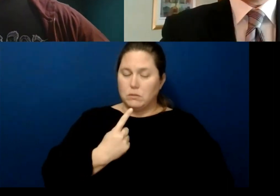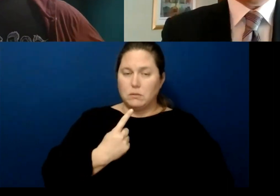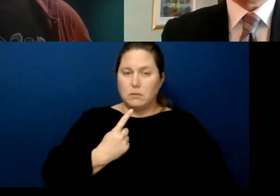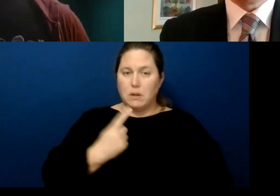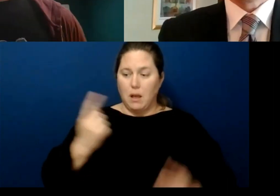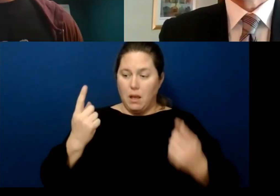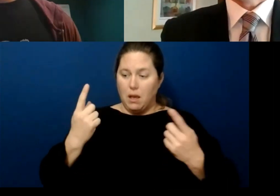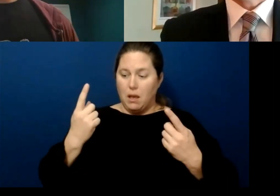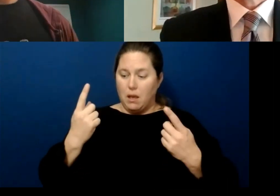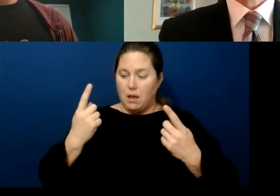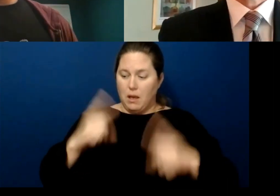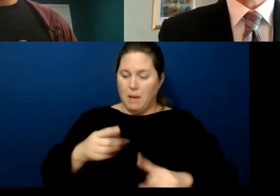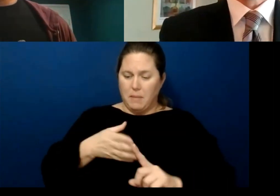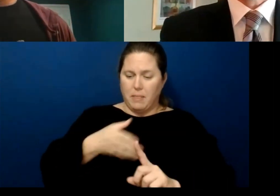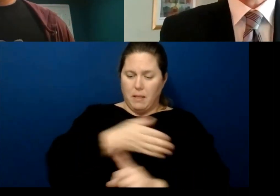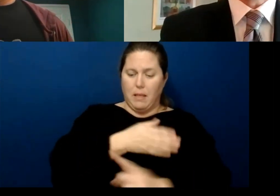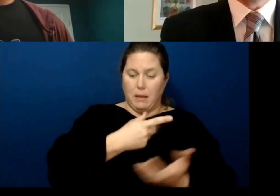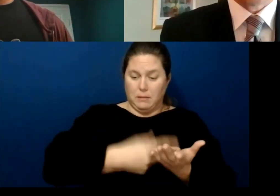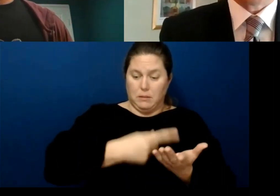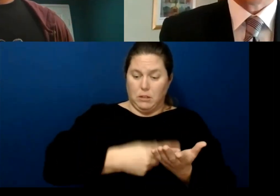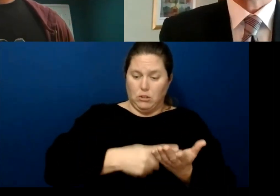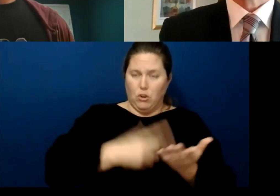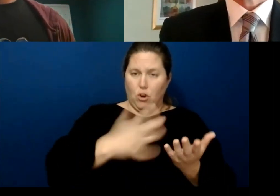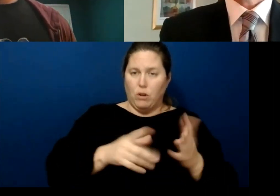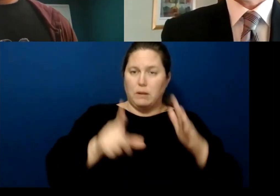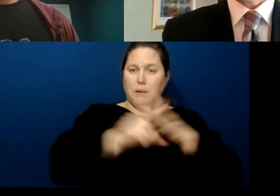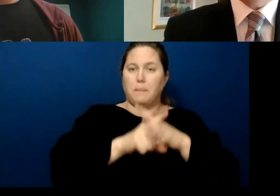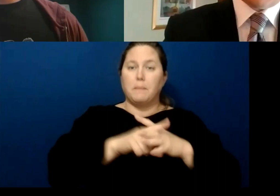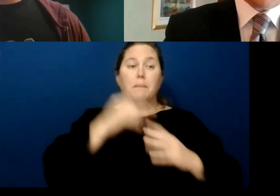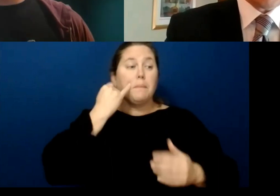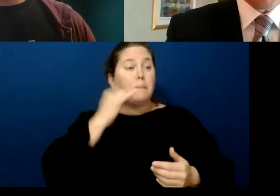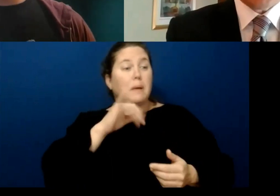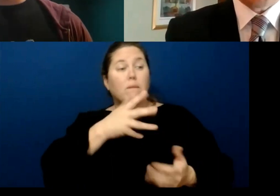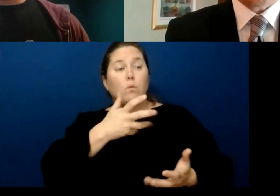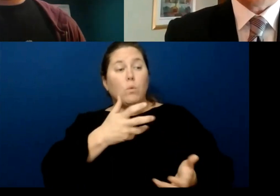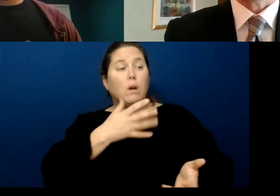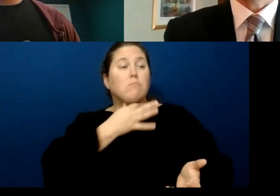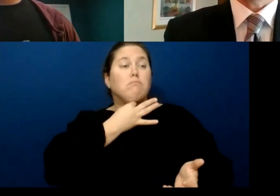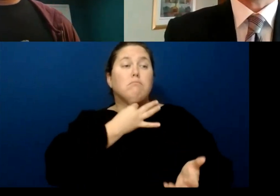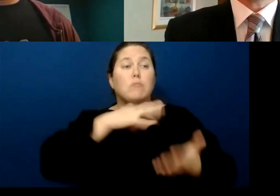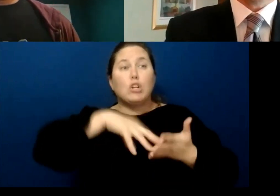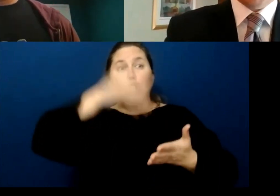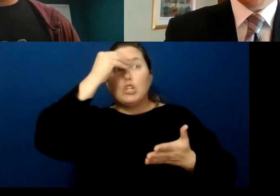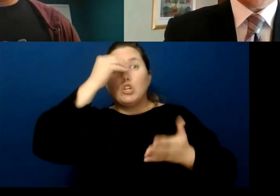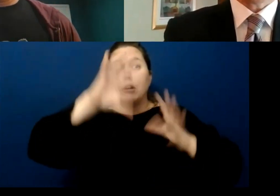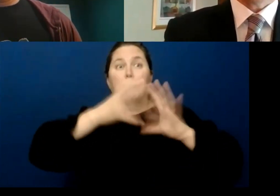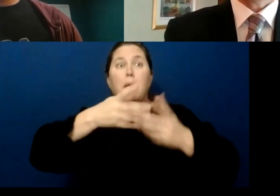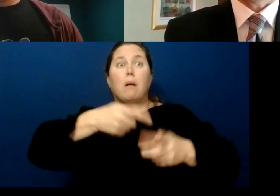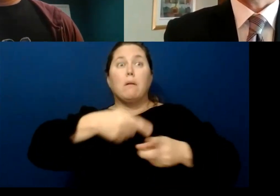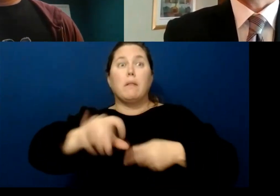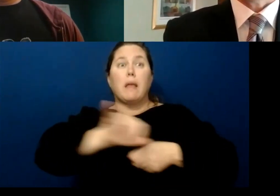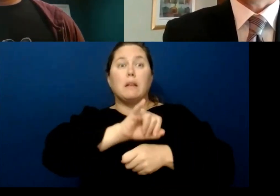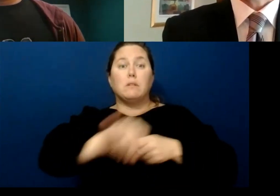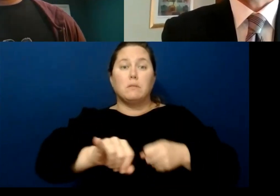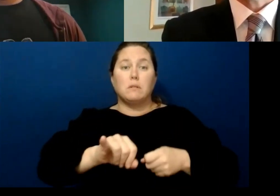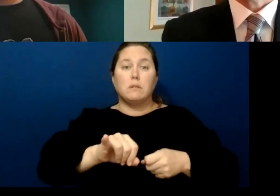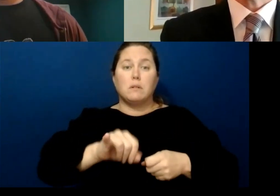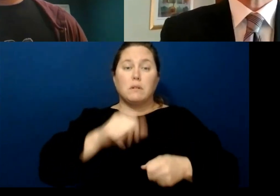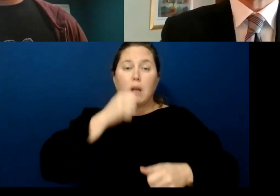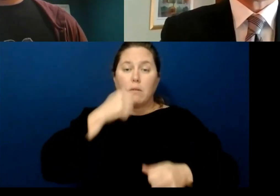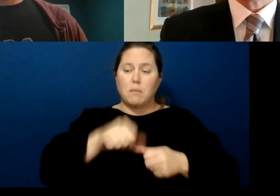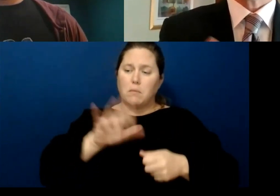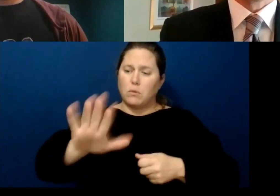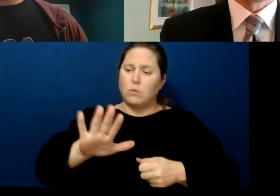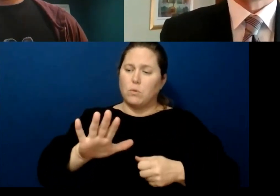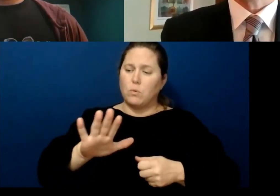last discussion about this too. If you want to learn about the industry, you want to kind of get a feel for it. I remember when we talked to your colleague last time too, he